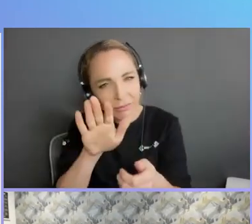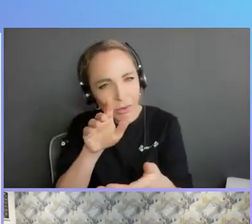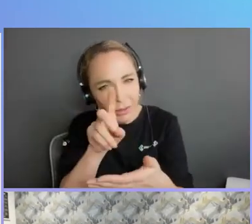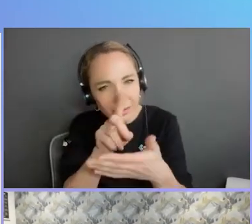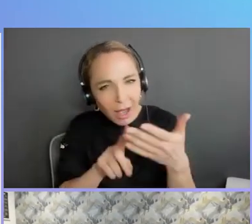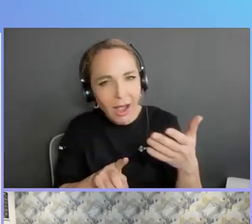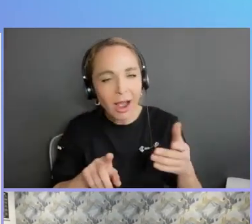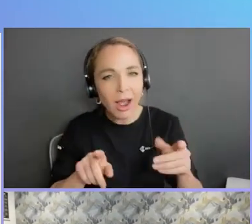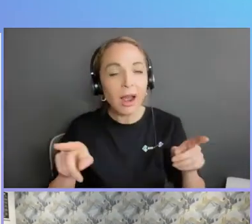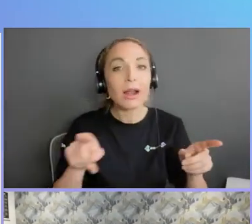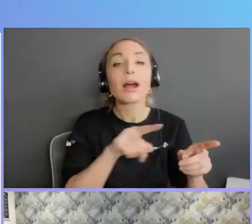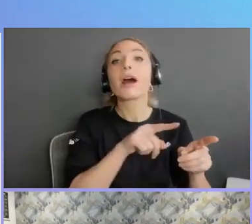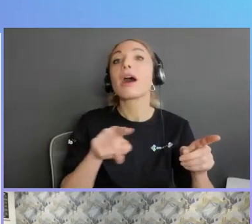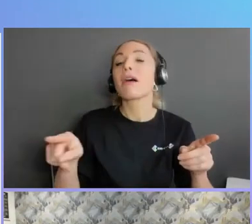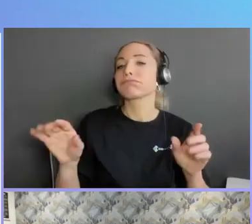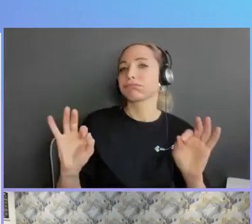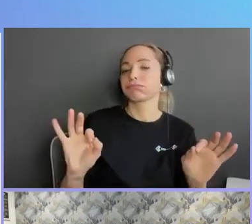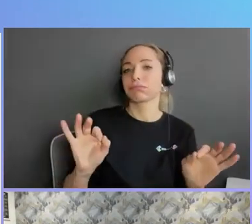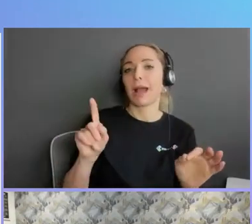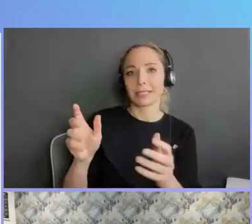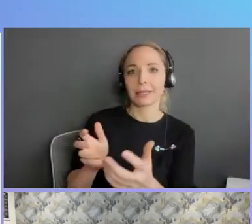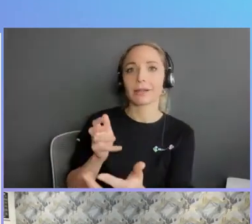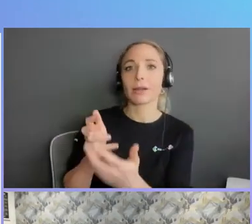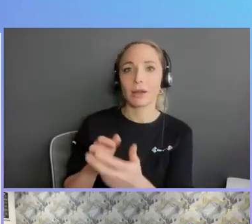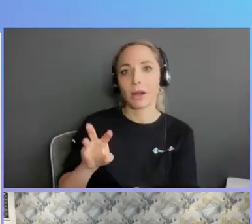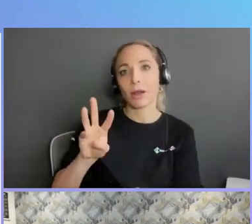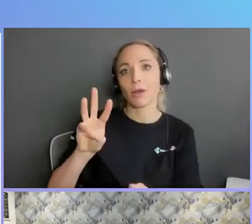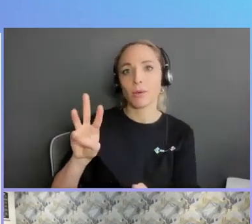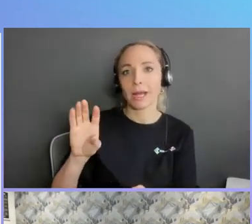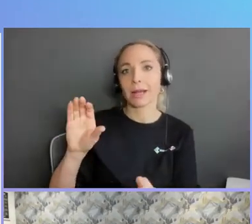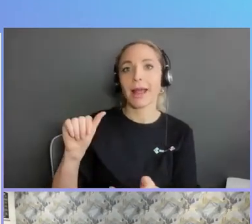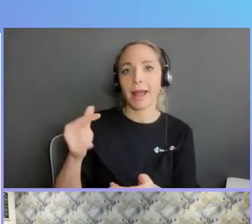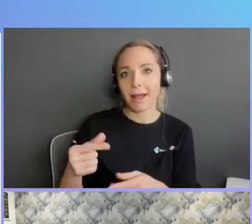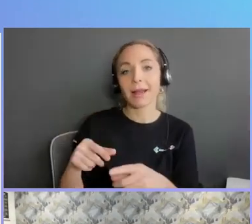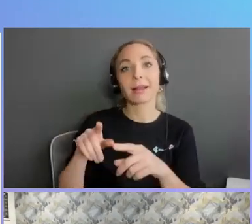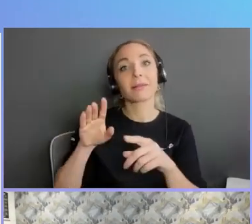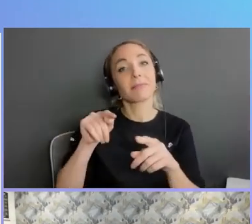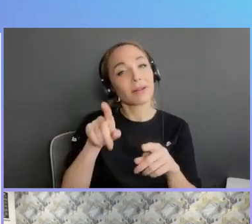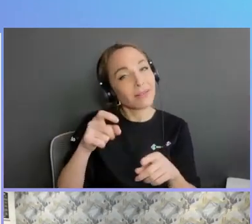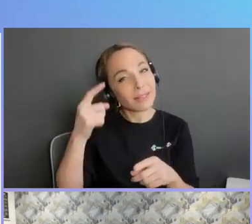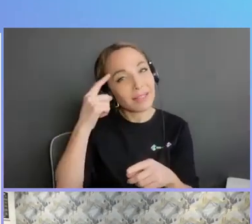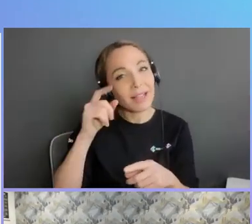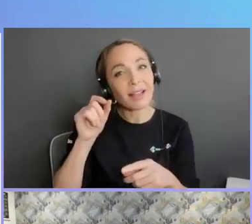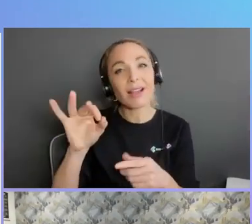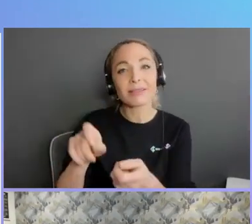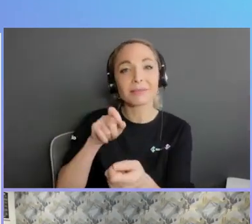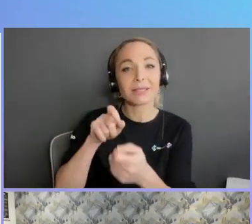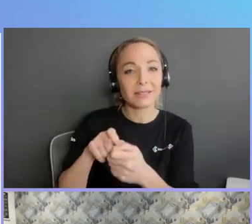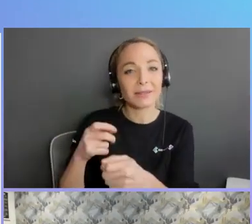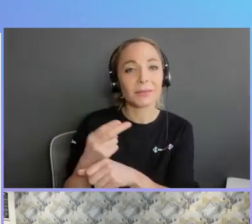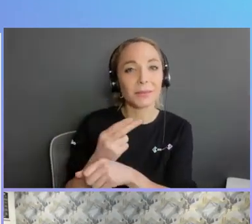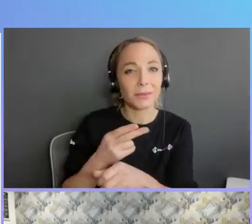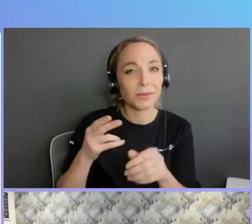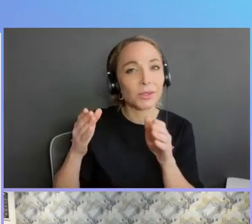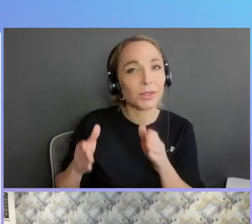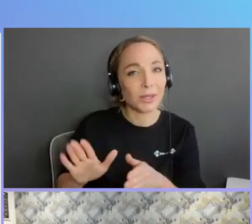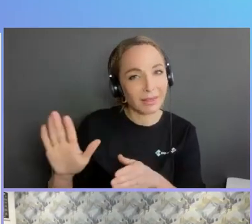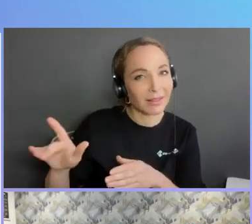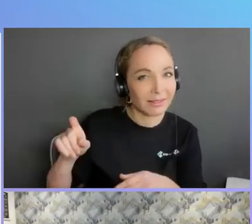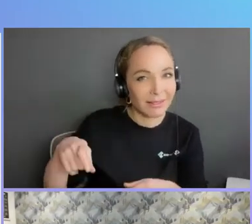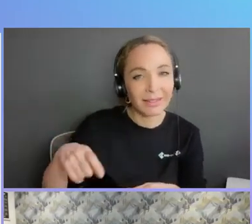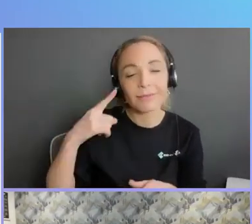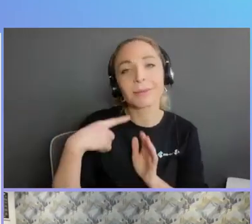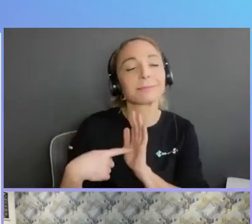is complying with WCAG, but you are also thinking on specific user needs. One example,